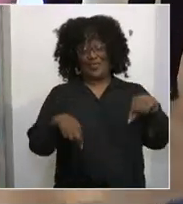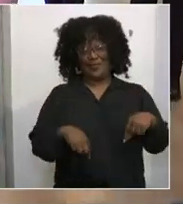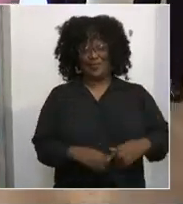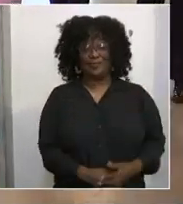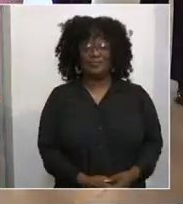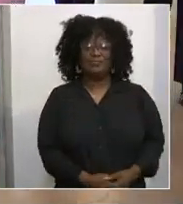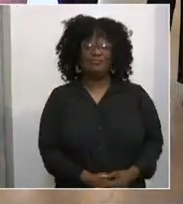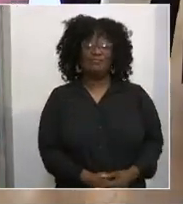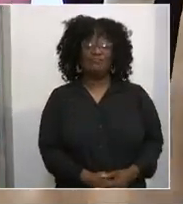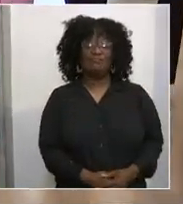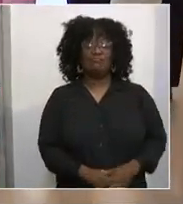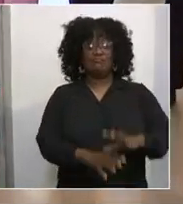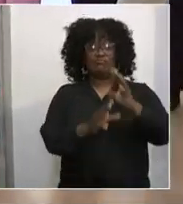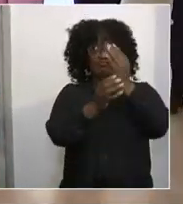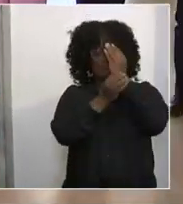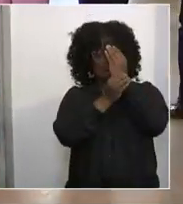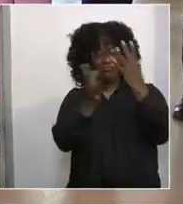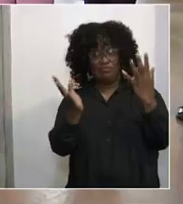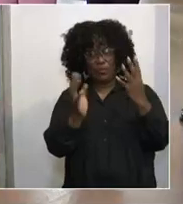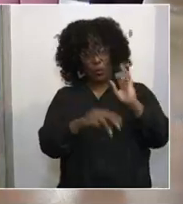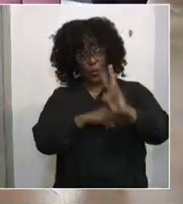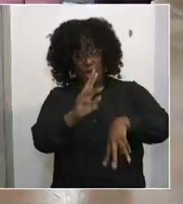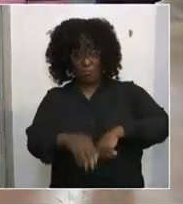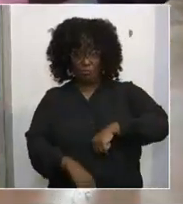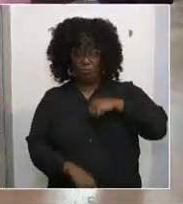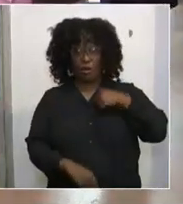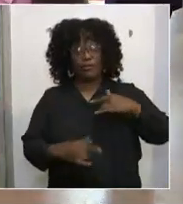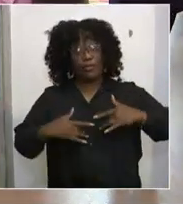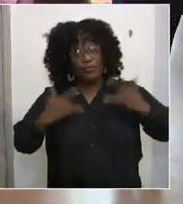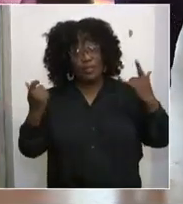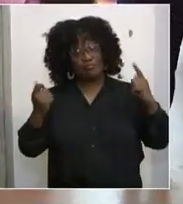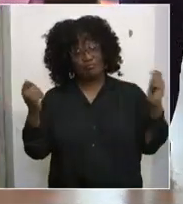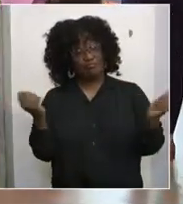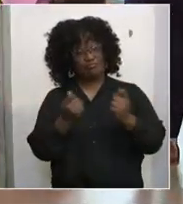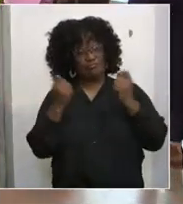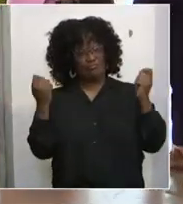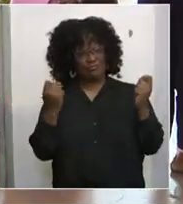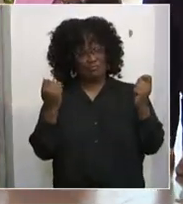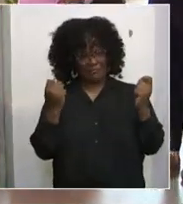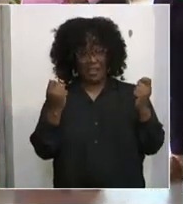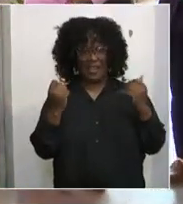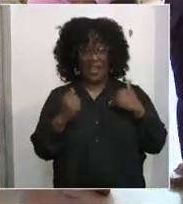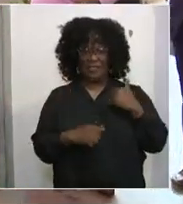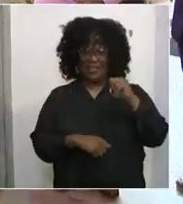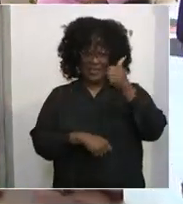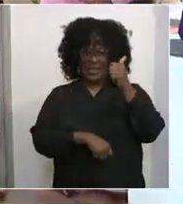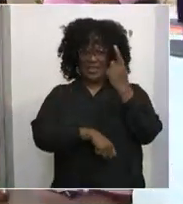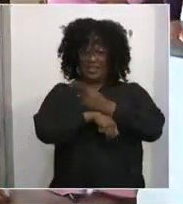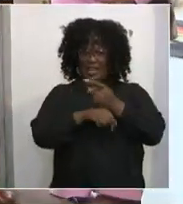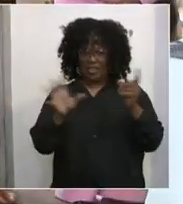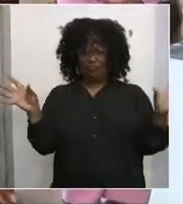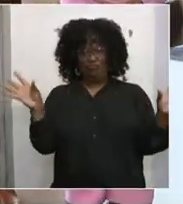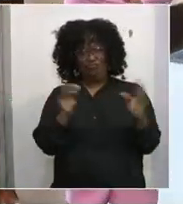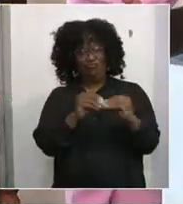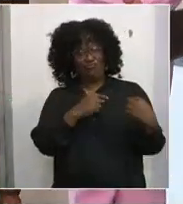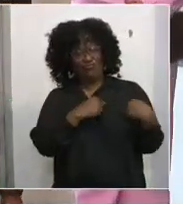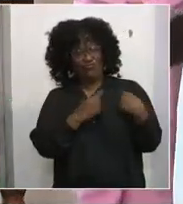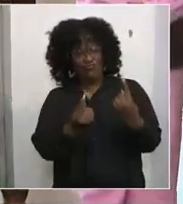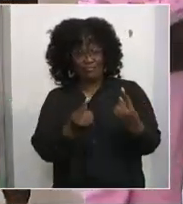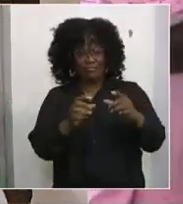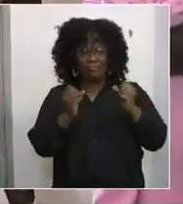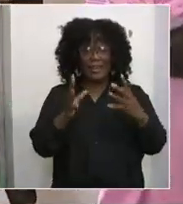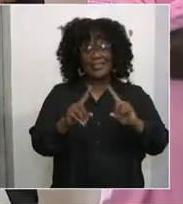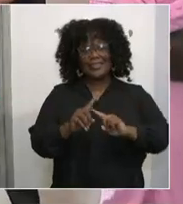to have a full, I guess it's 10 days or more now, of activities. We are in a